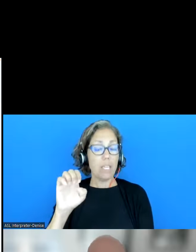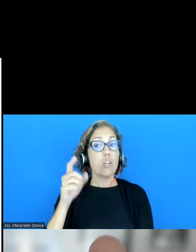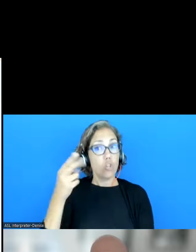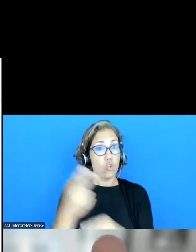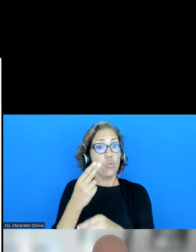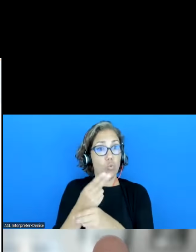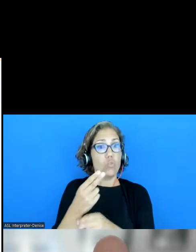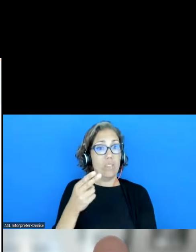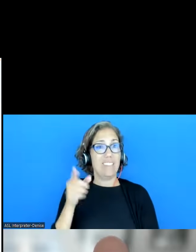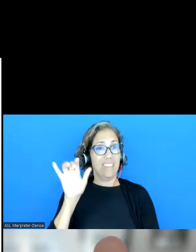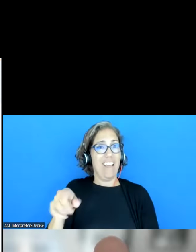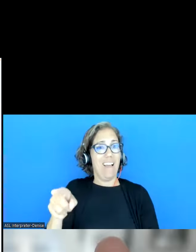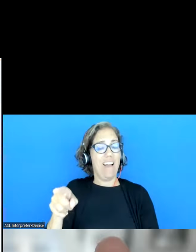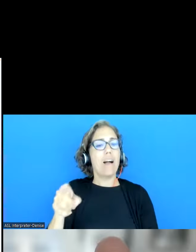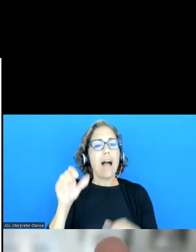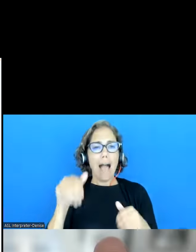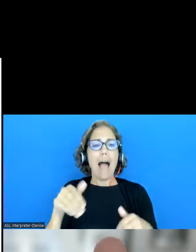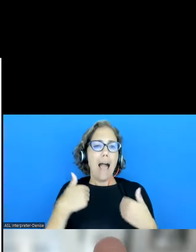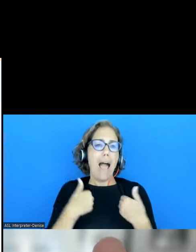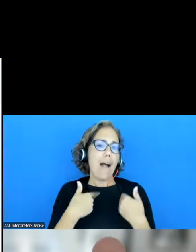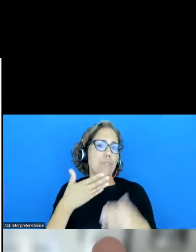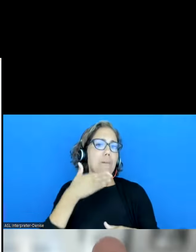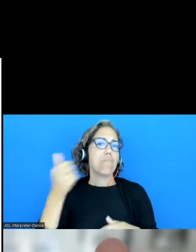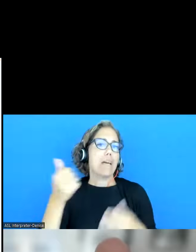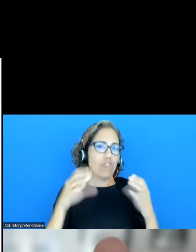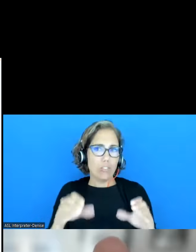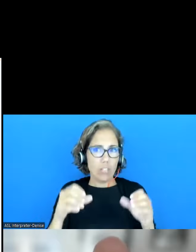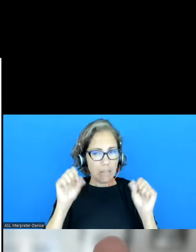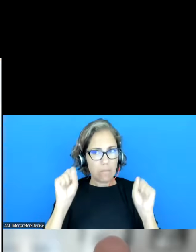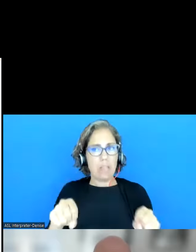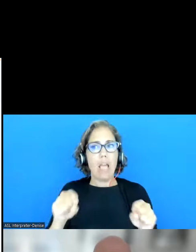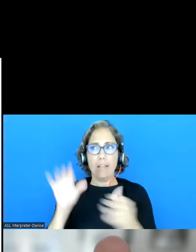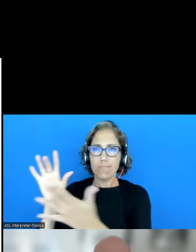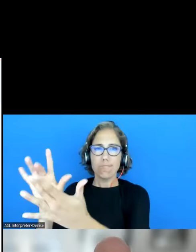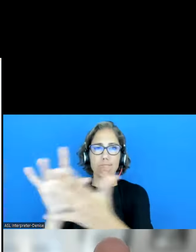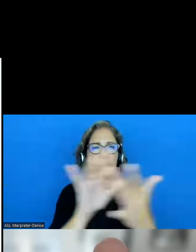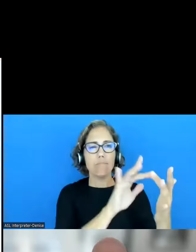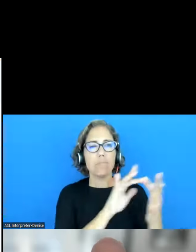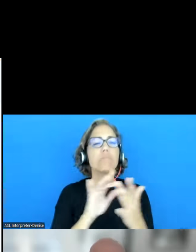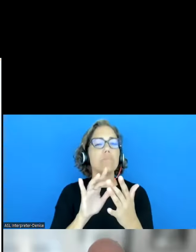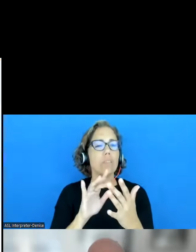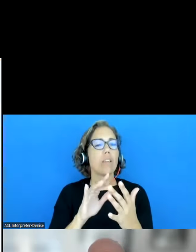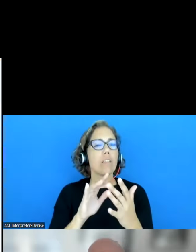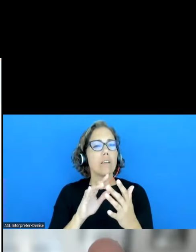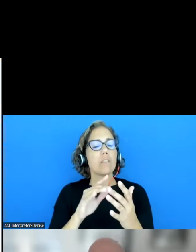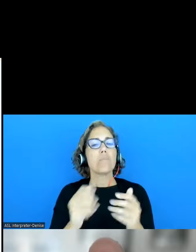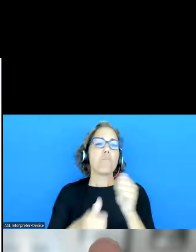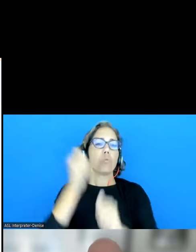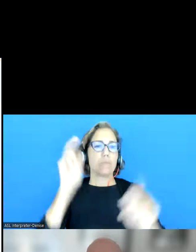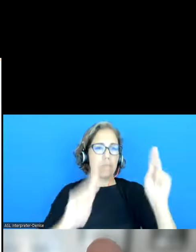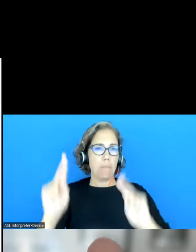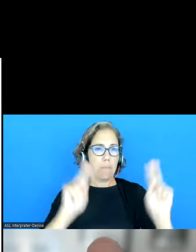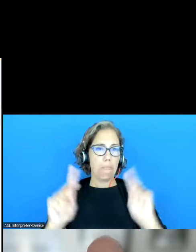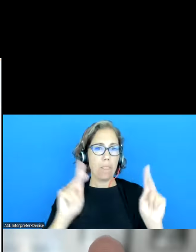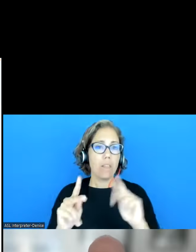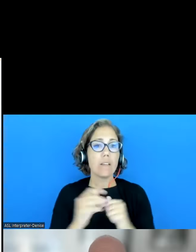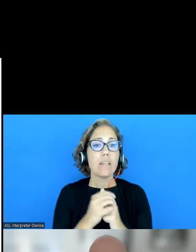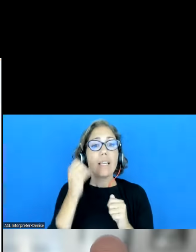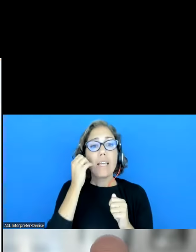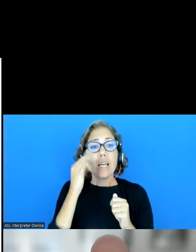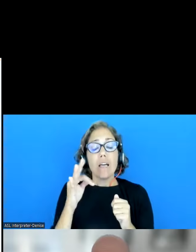those, again, you're going to have the best chance to reach the entire audience that you'd like to. And where possible, consider not